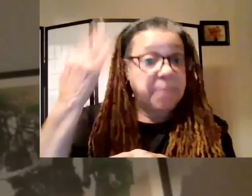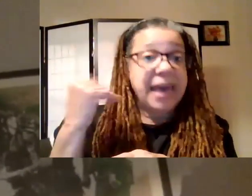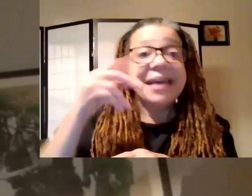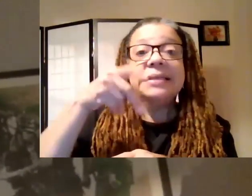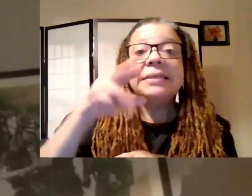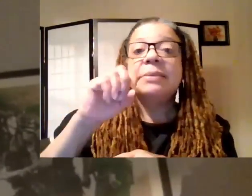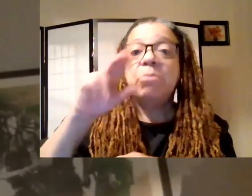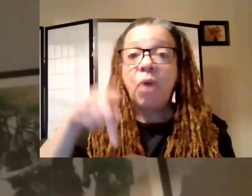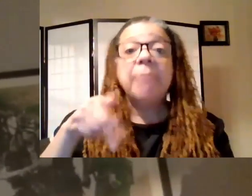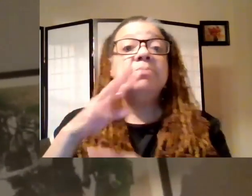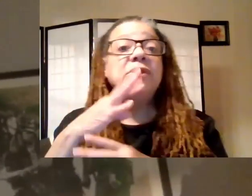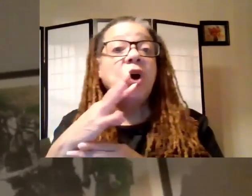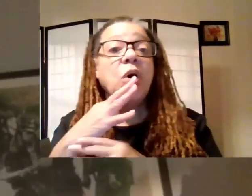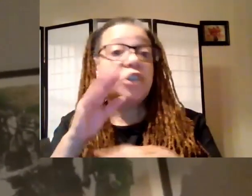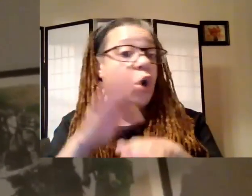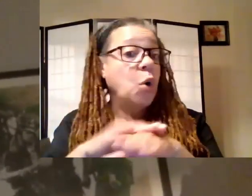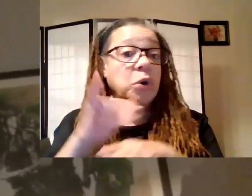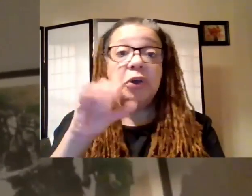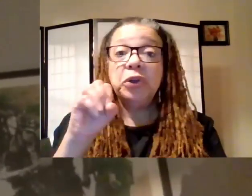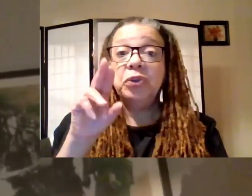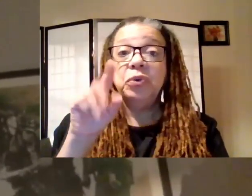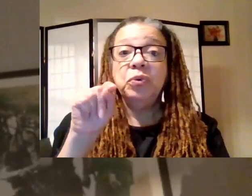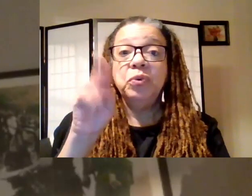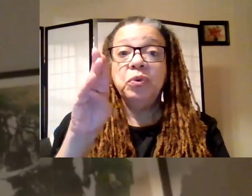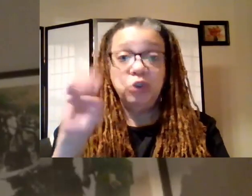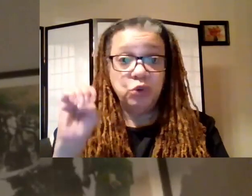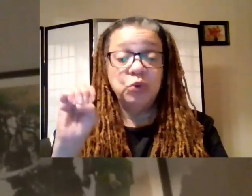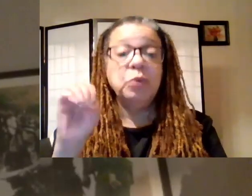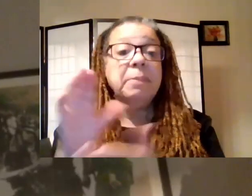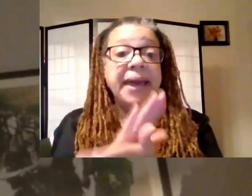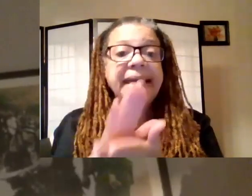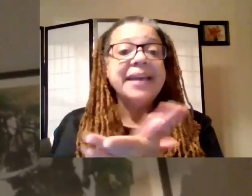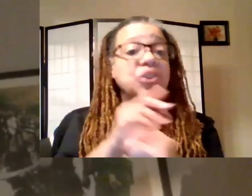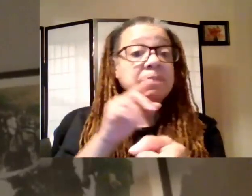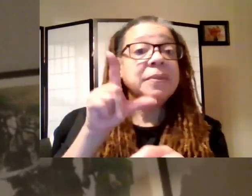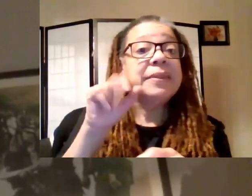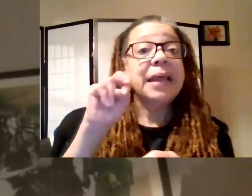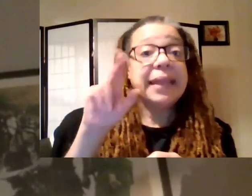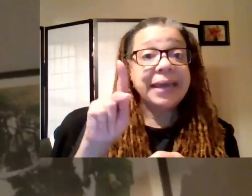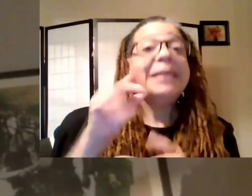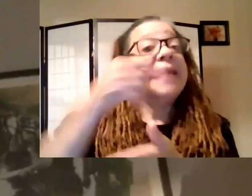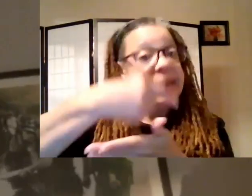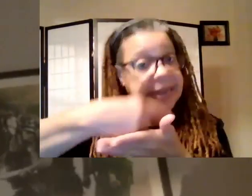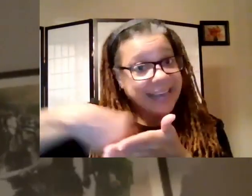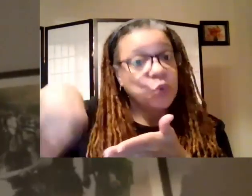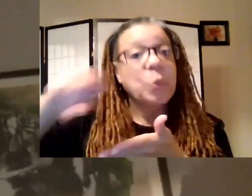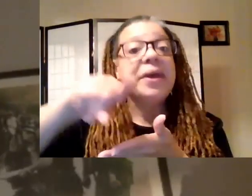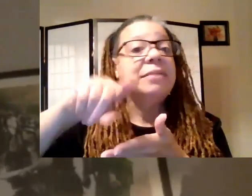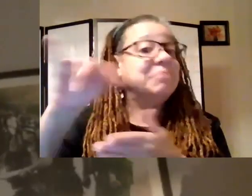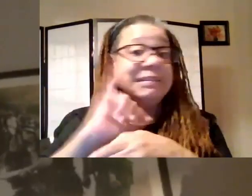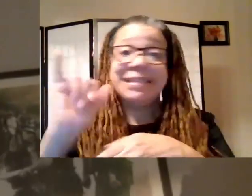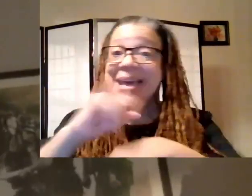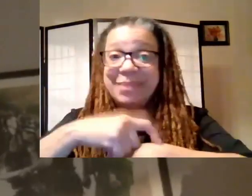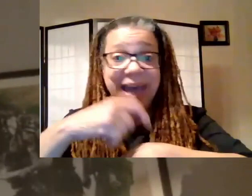available on our YouTube page. The link is in the chat. We have one next week at the same